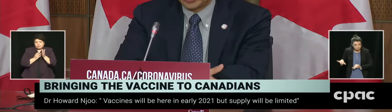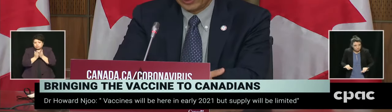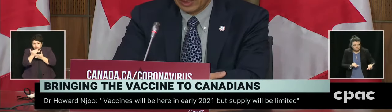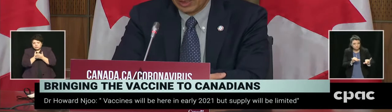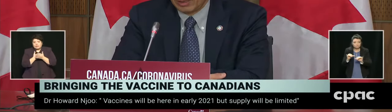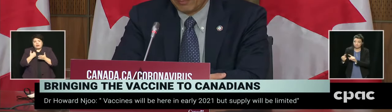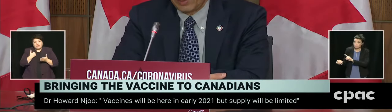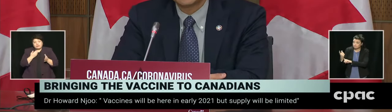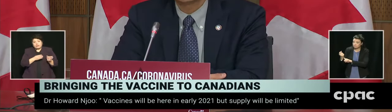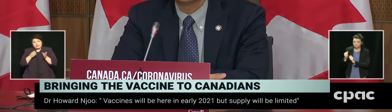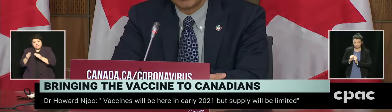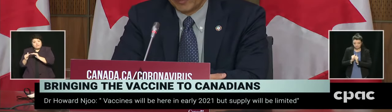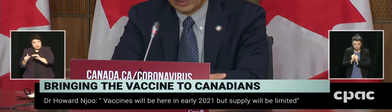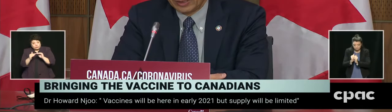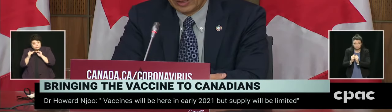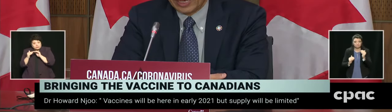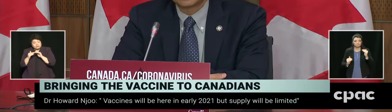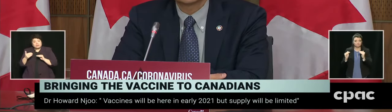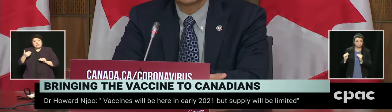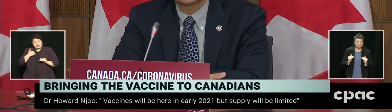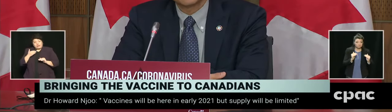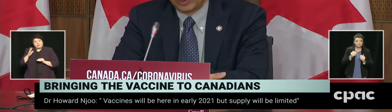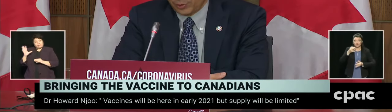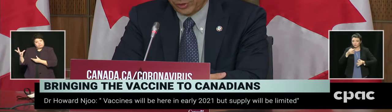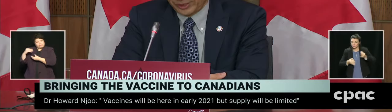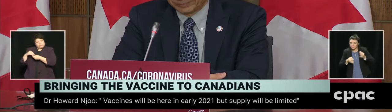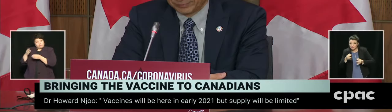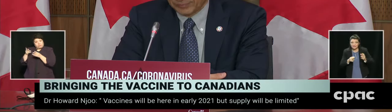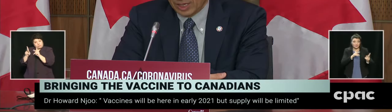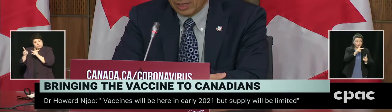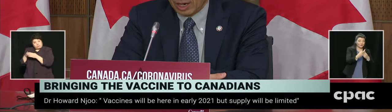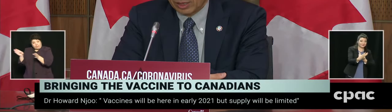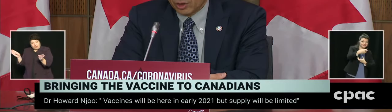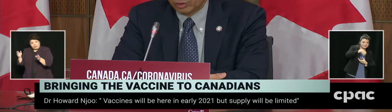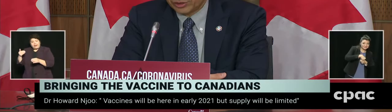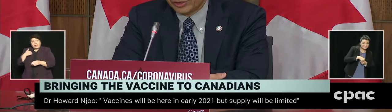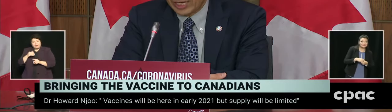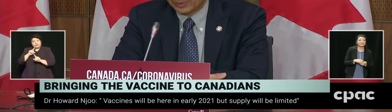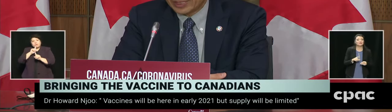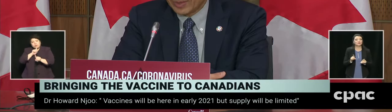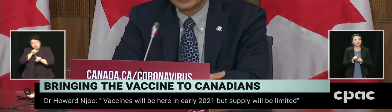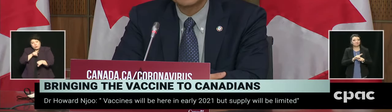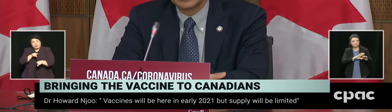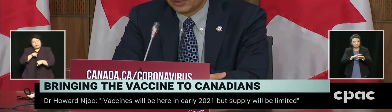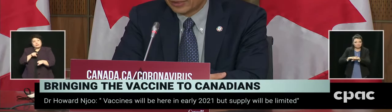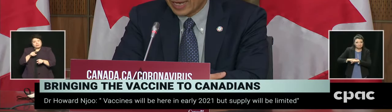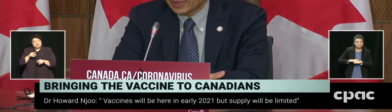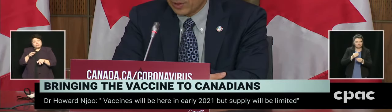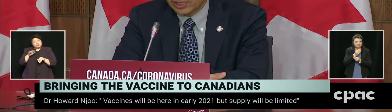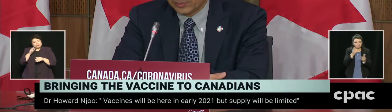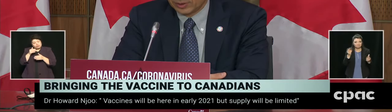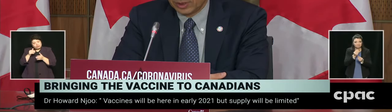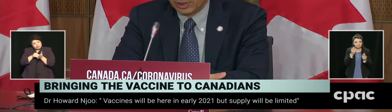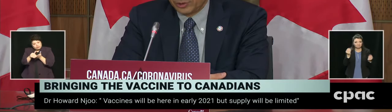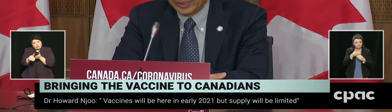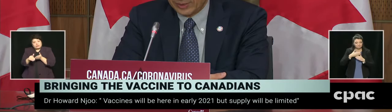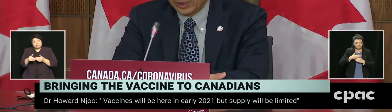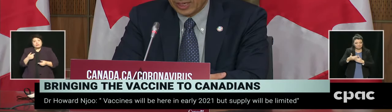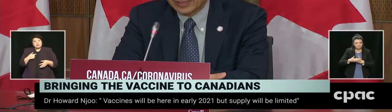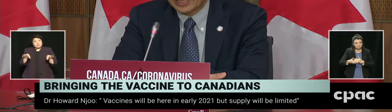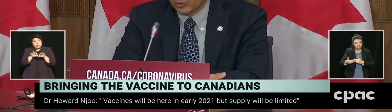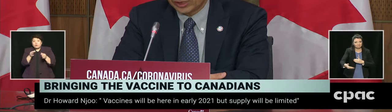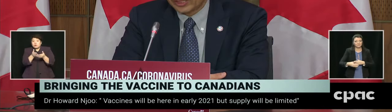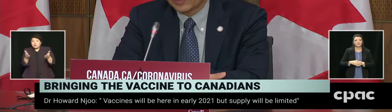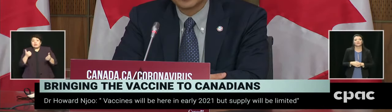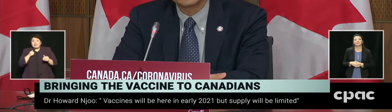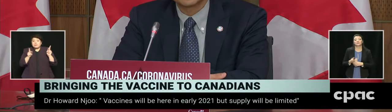and equity, public involvement, and consistent reporting. Our goal is to enable as many Canadians as possible to be